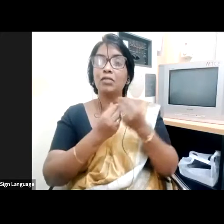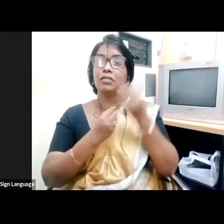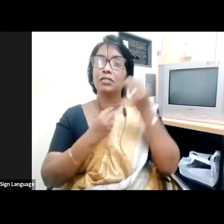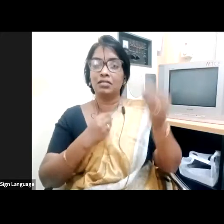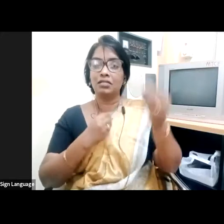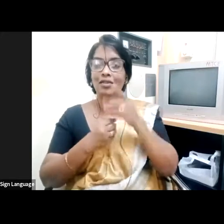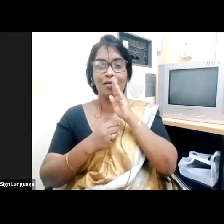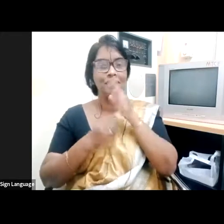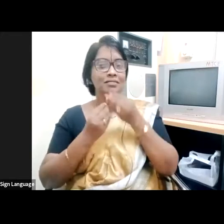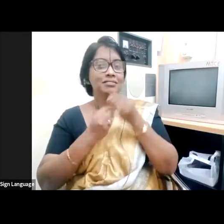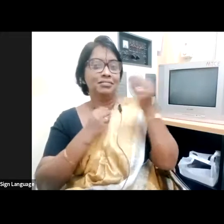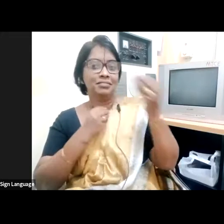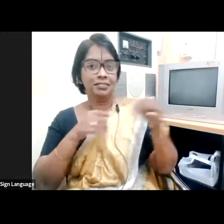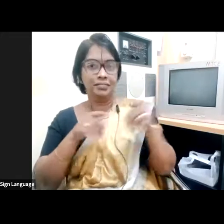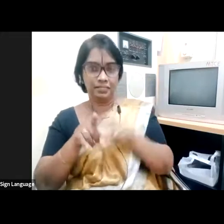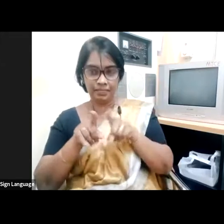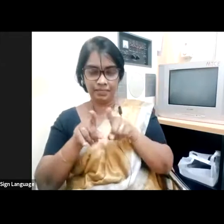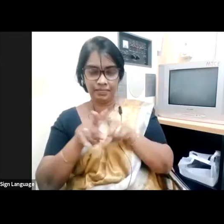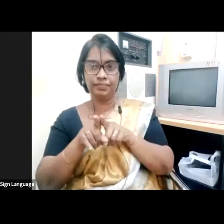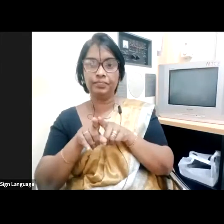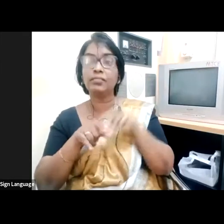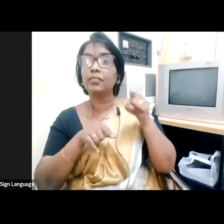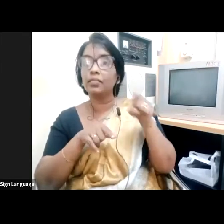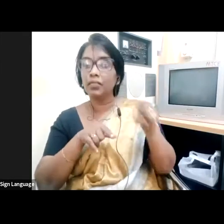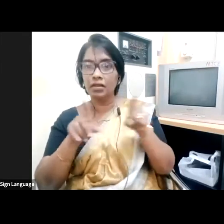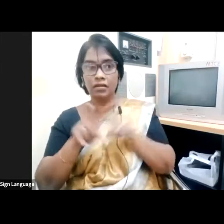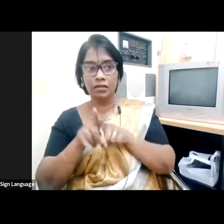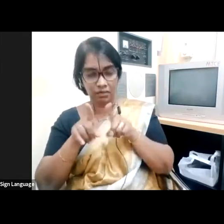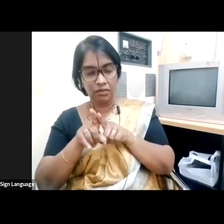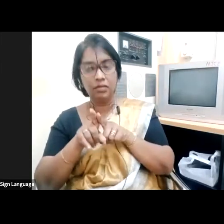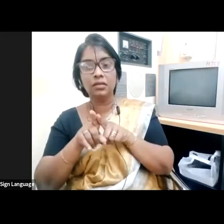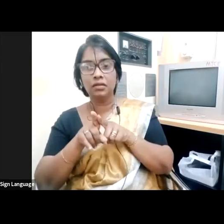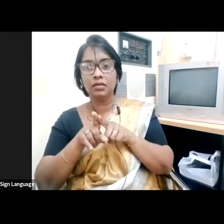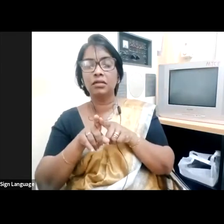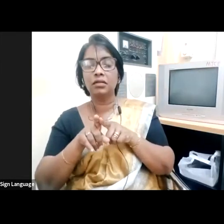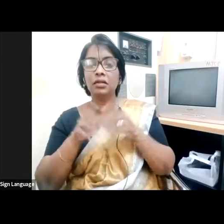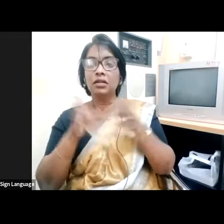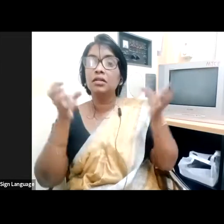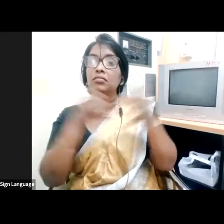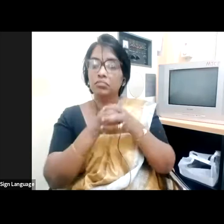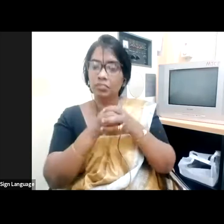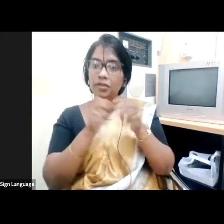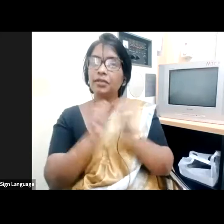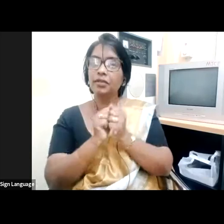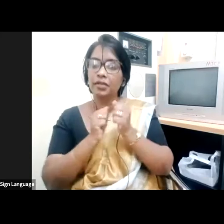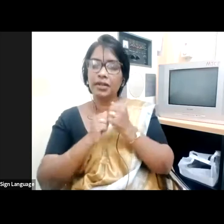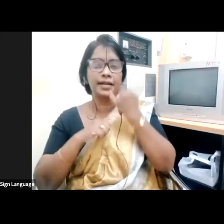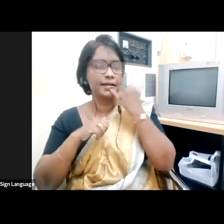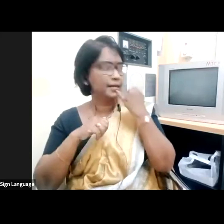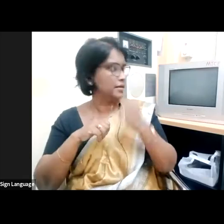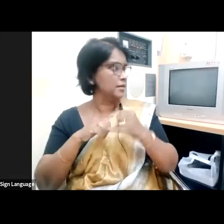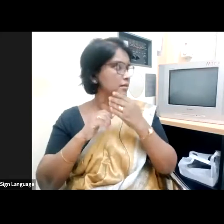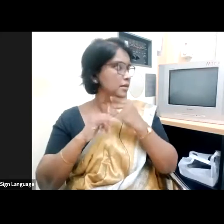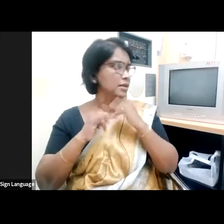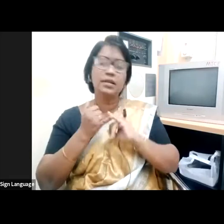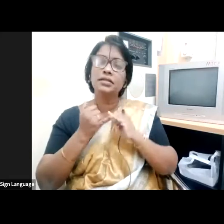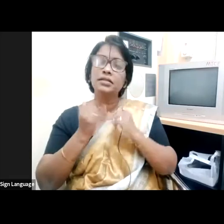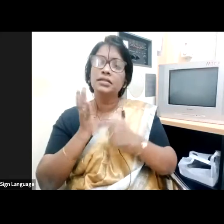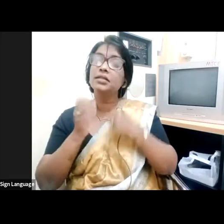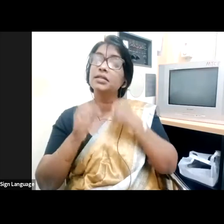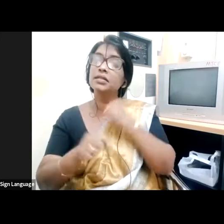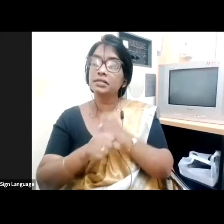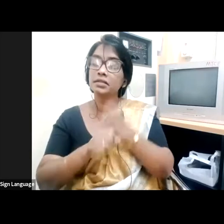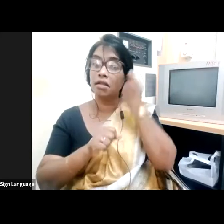us to incorporate the SDGs into our corporate goals. Now, I've spoken about this previously, and people have